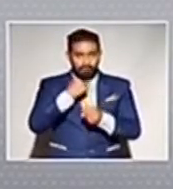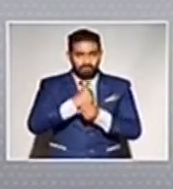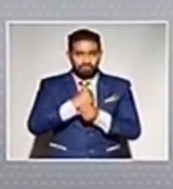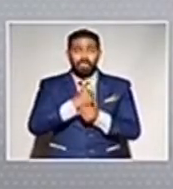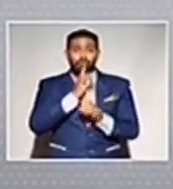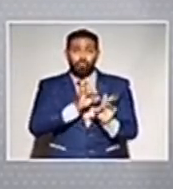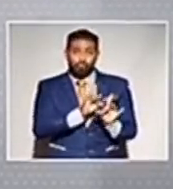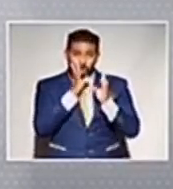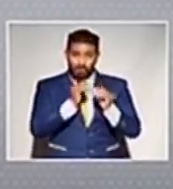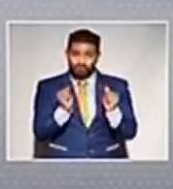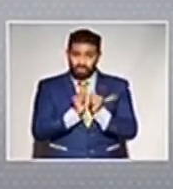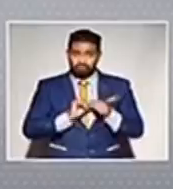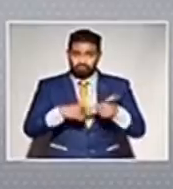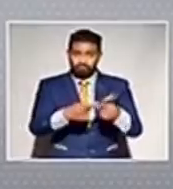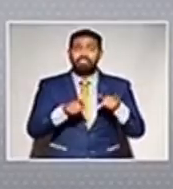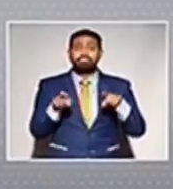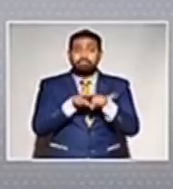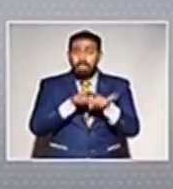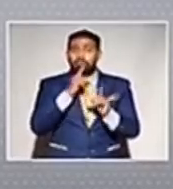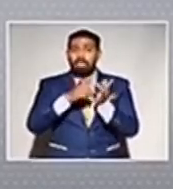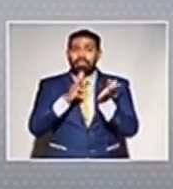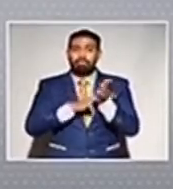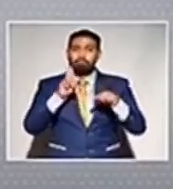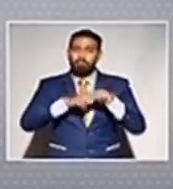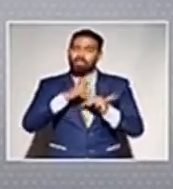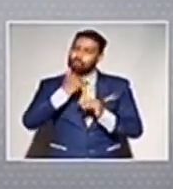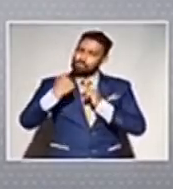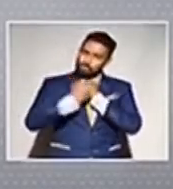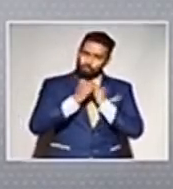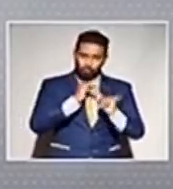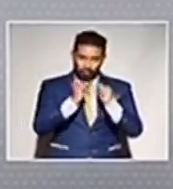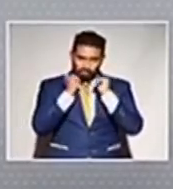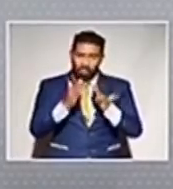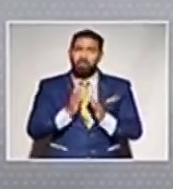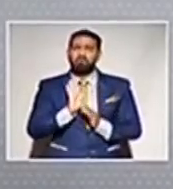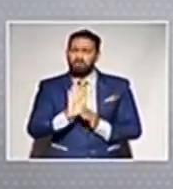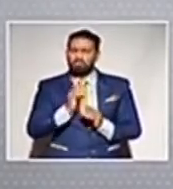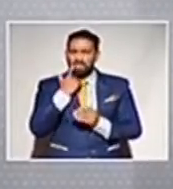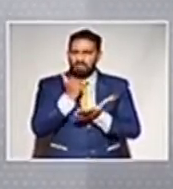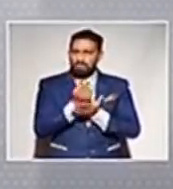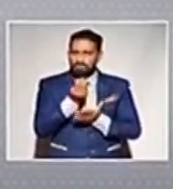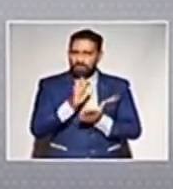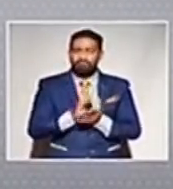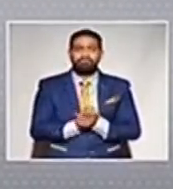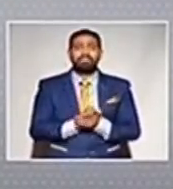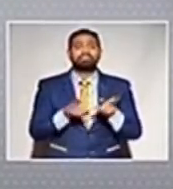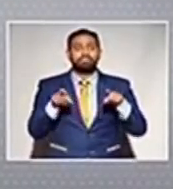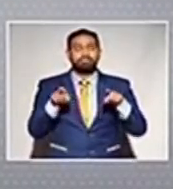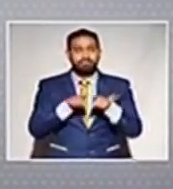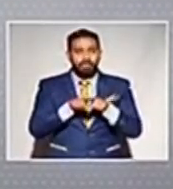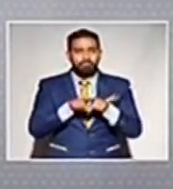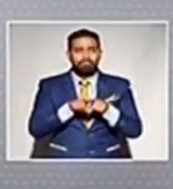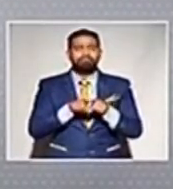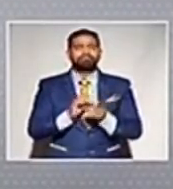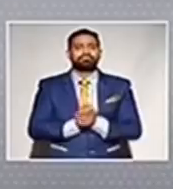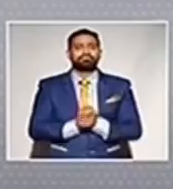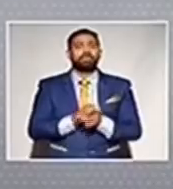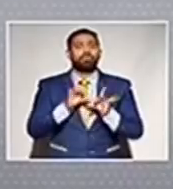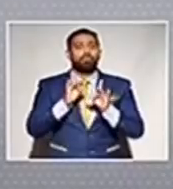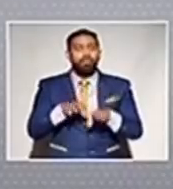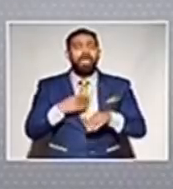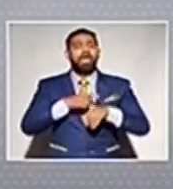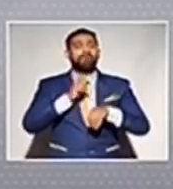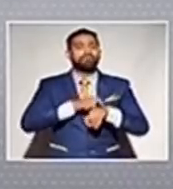an IMF package looks bleak. He said that again elevates the chances that the government will eventually have